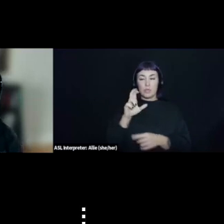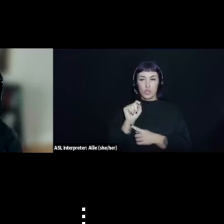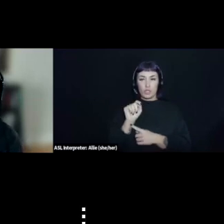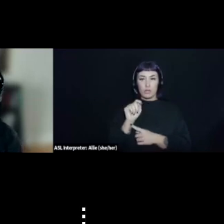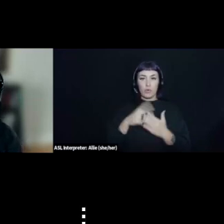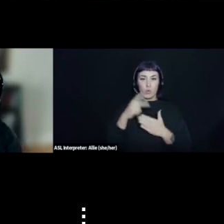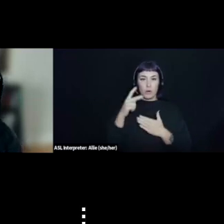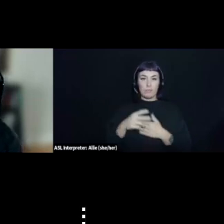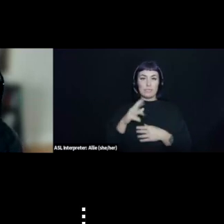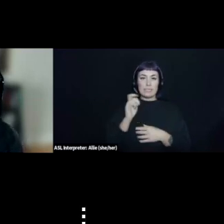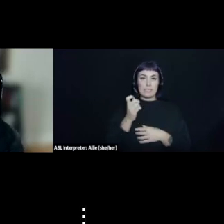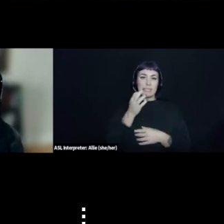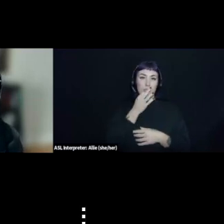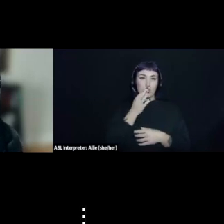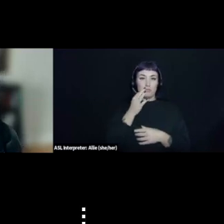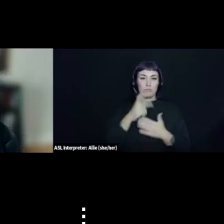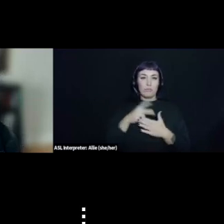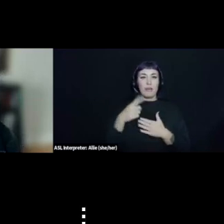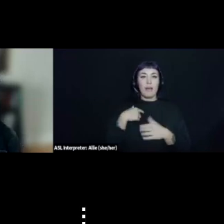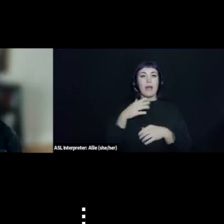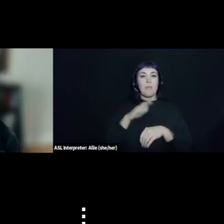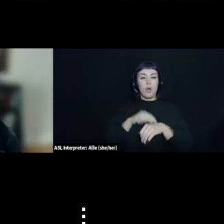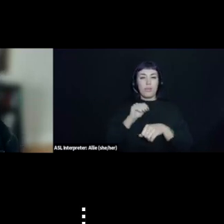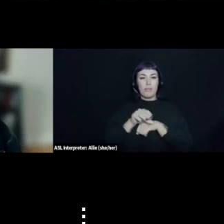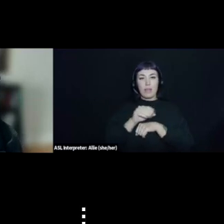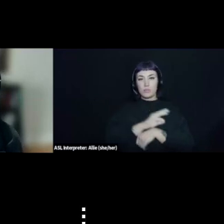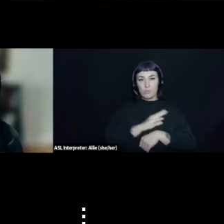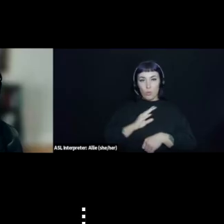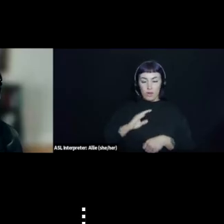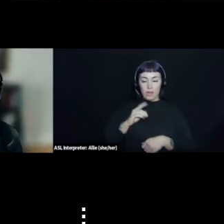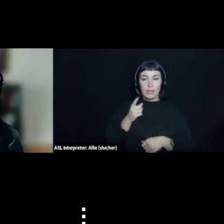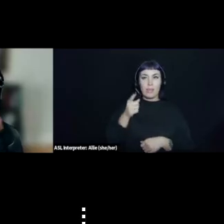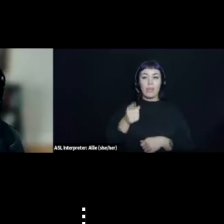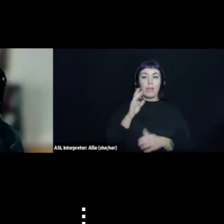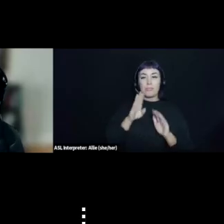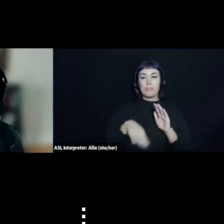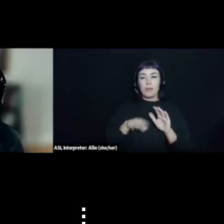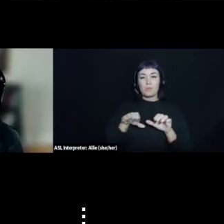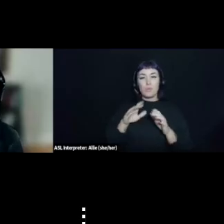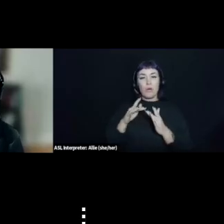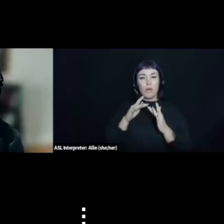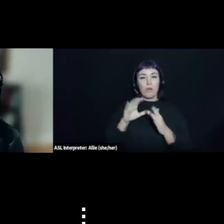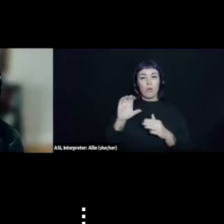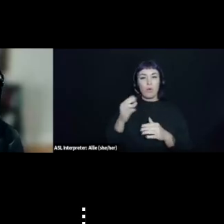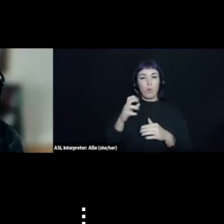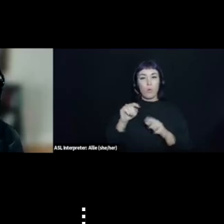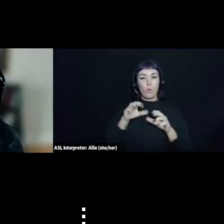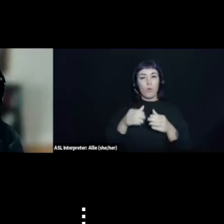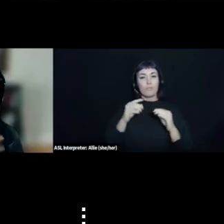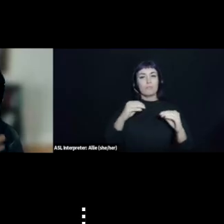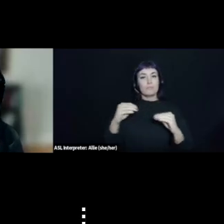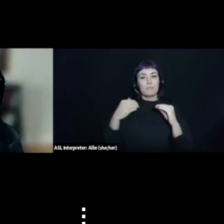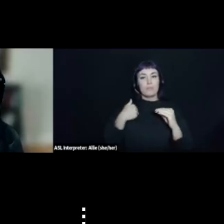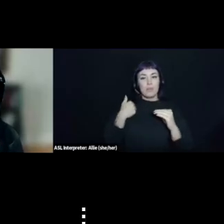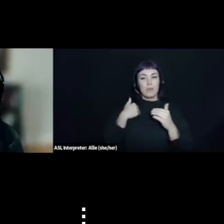Sexpert program. I'm actually on their advisory board, and they basically do online cohorts where they teach youth how